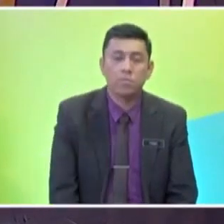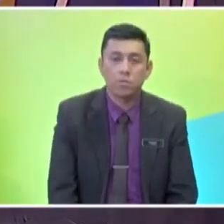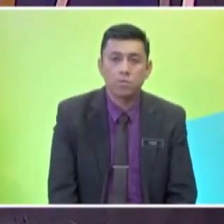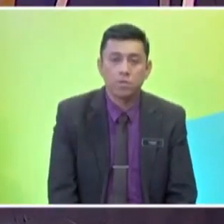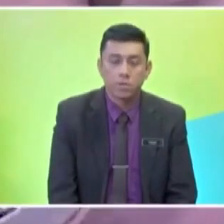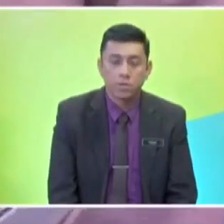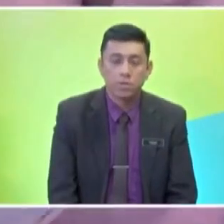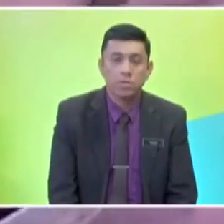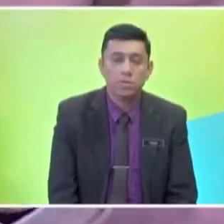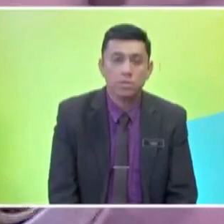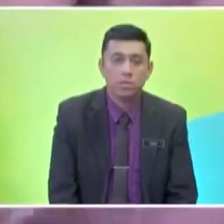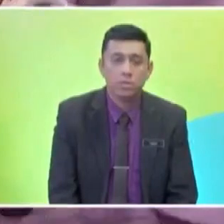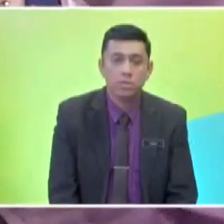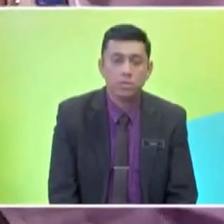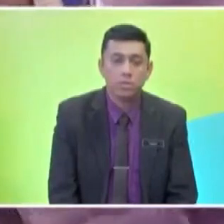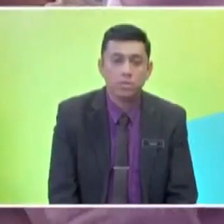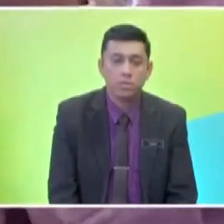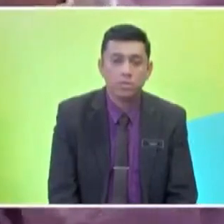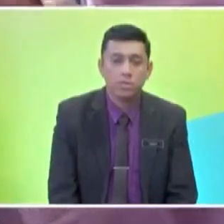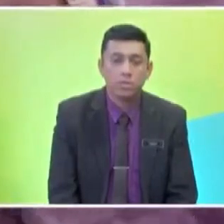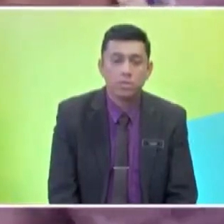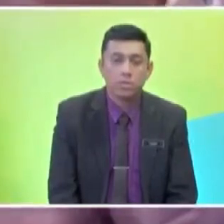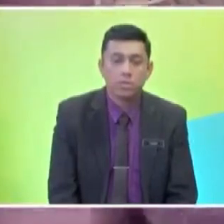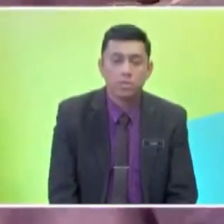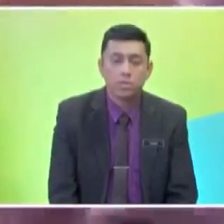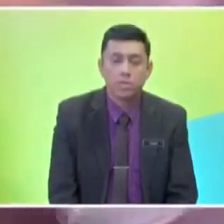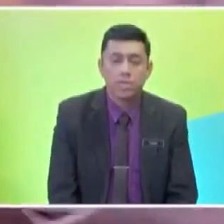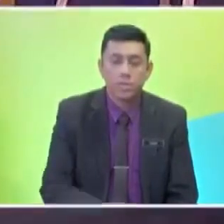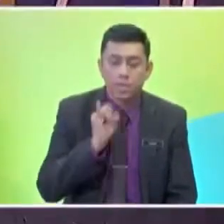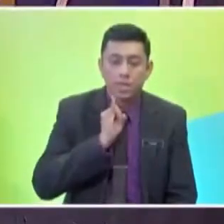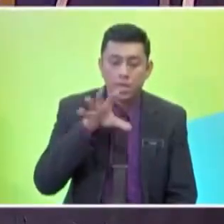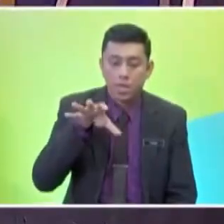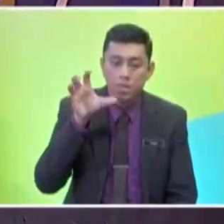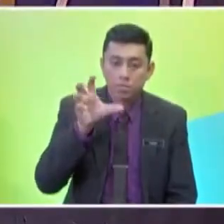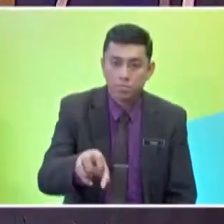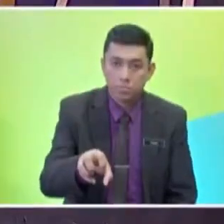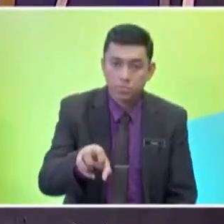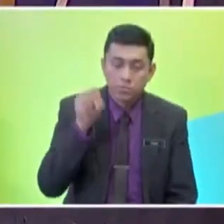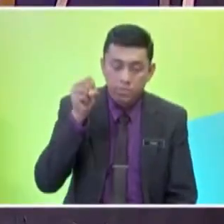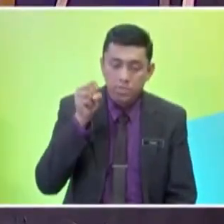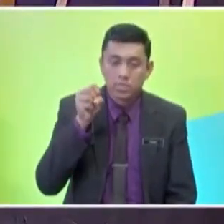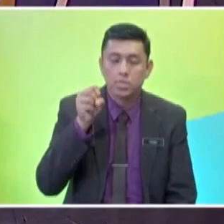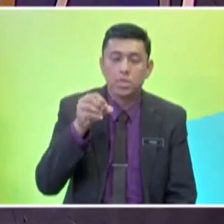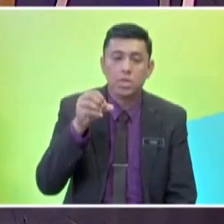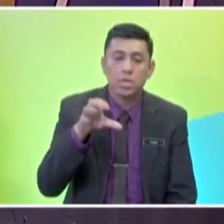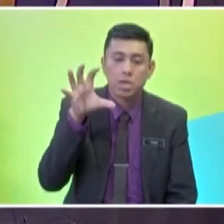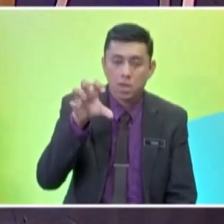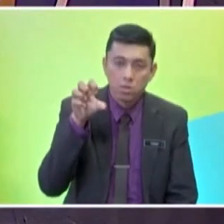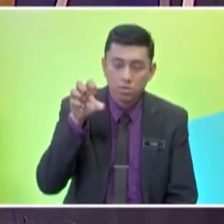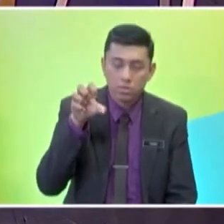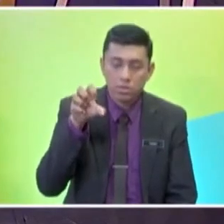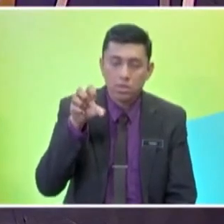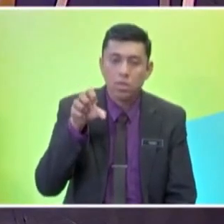claw. Okay, claw. Alright, so I'll put the claw to